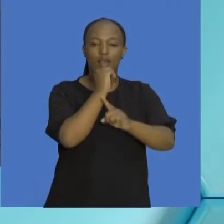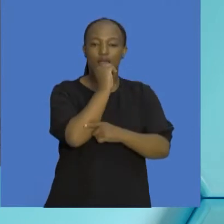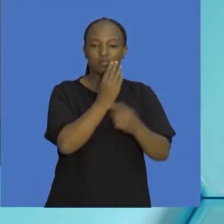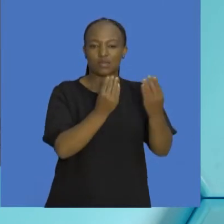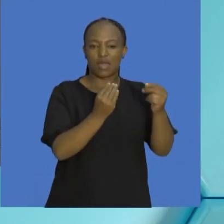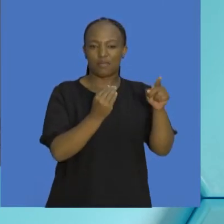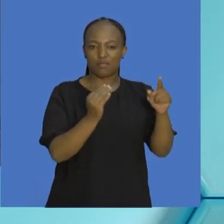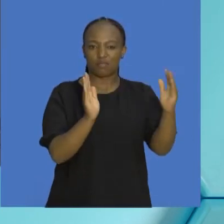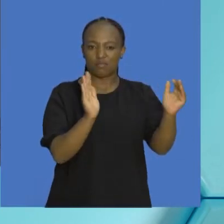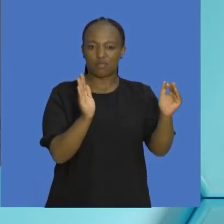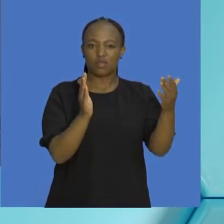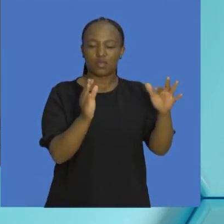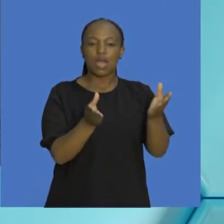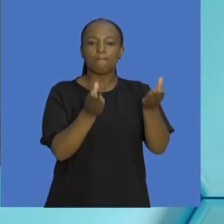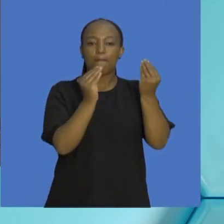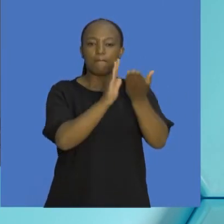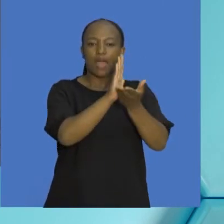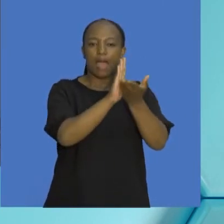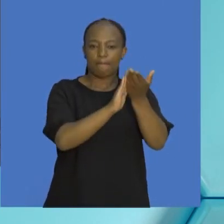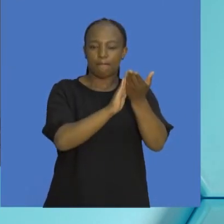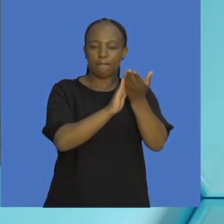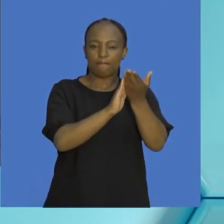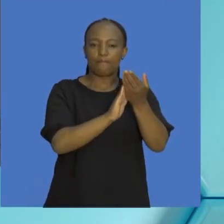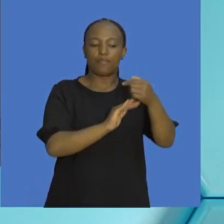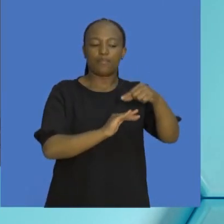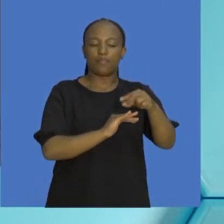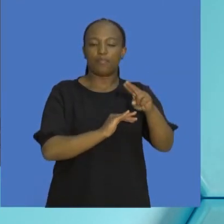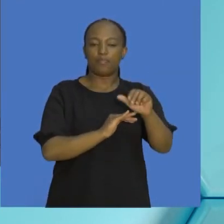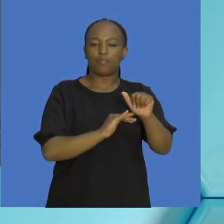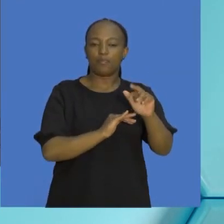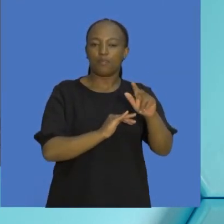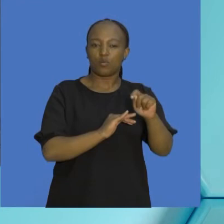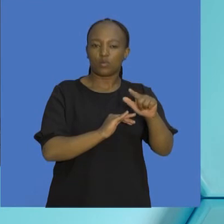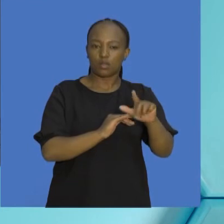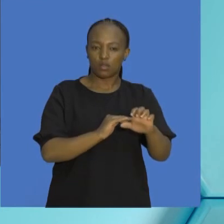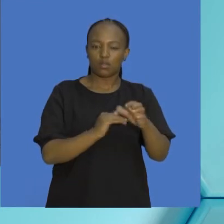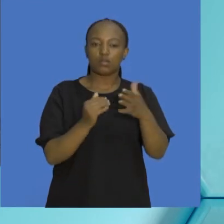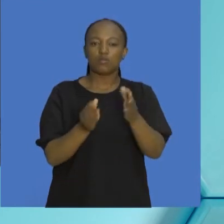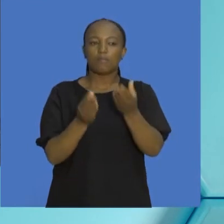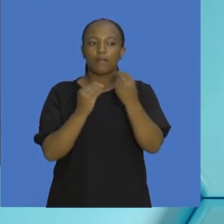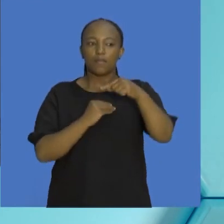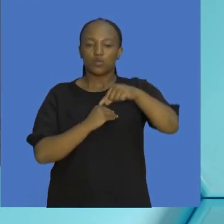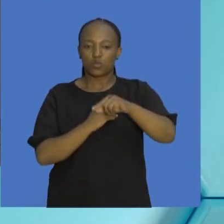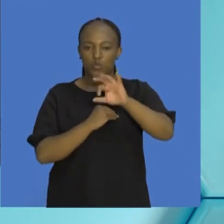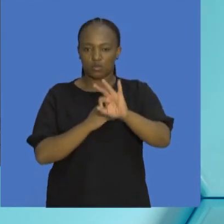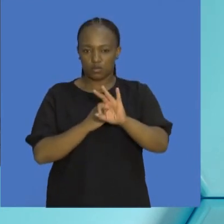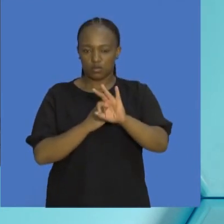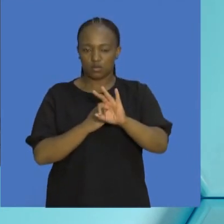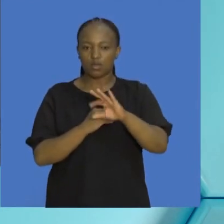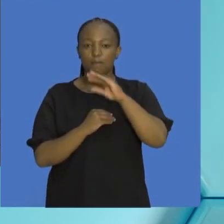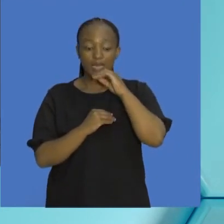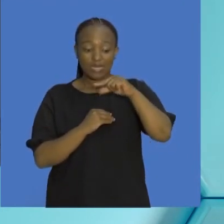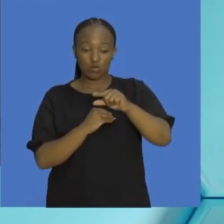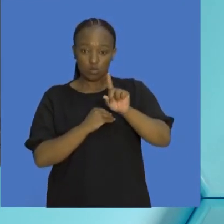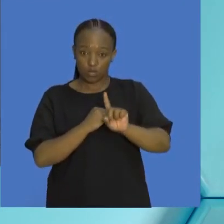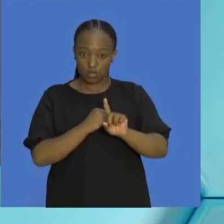the last value, that half, I'm getting the upper quartile, which is denoted by Q3,